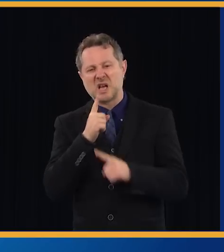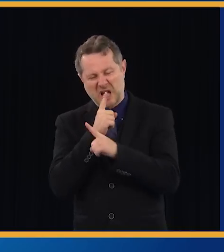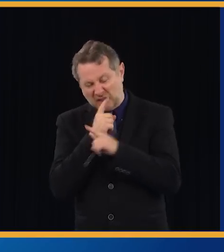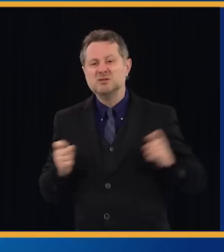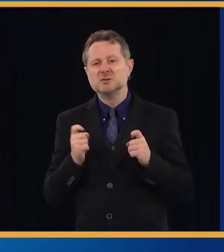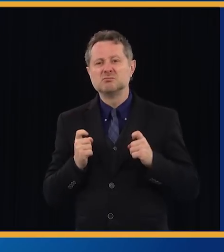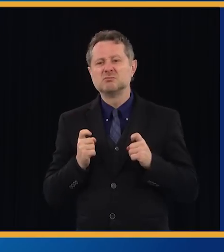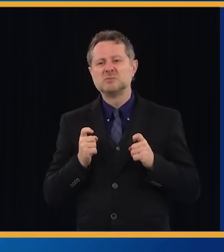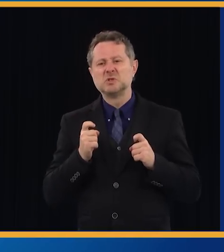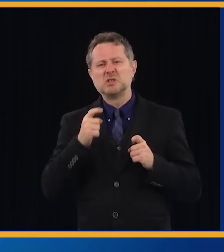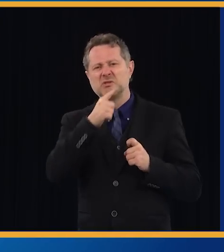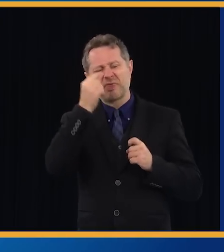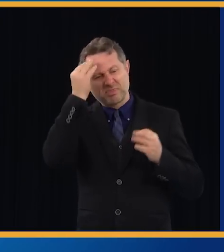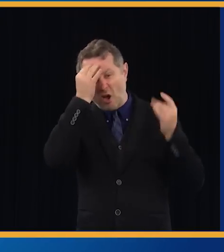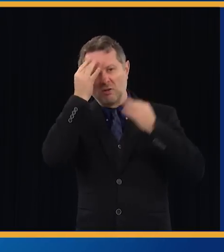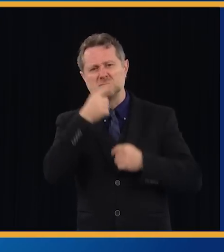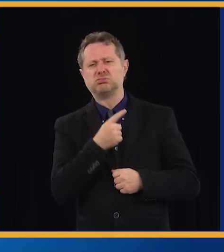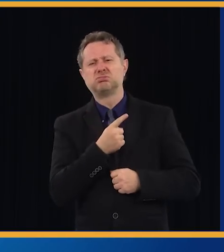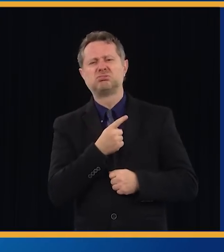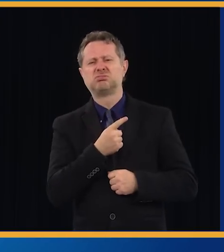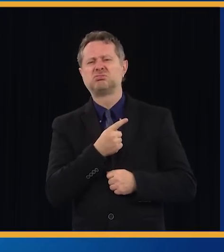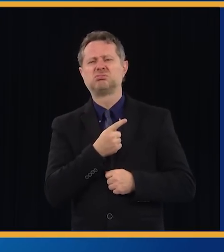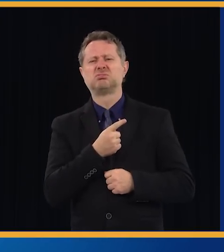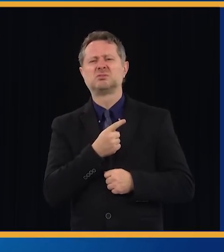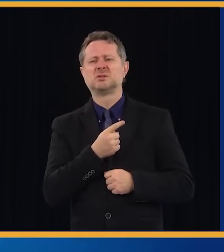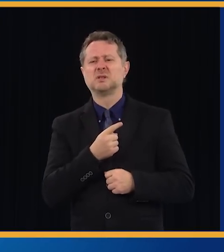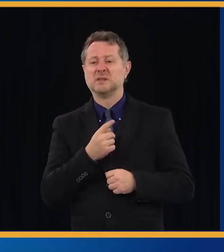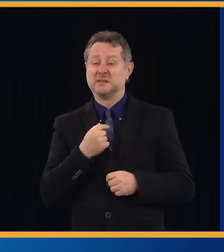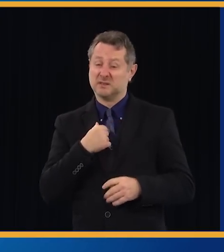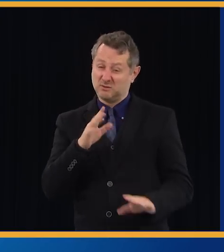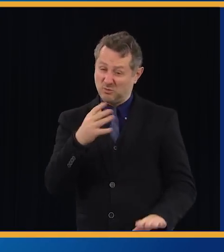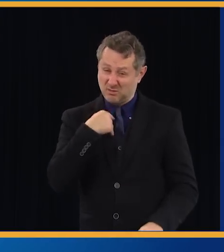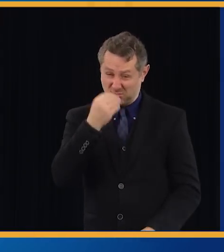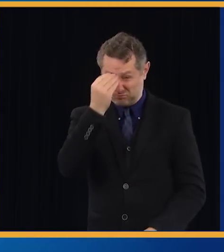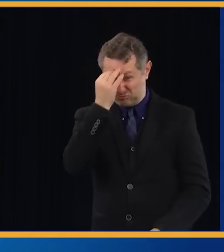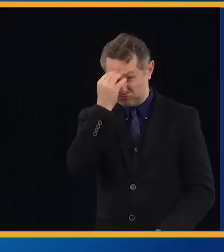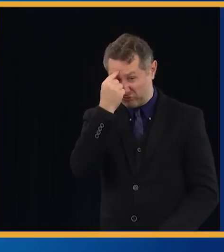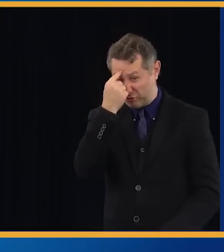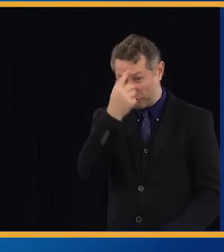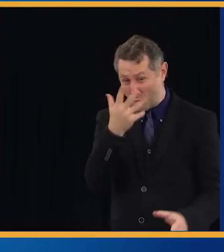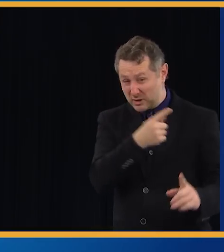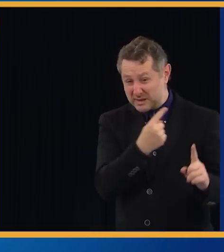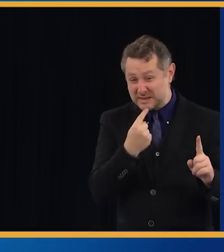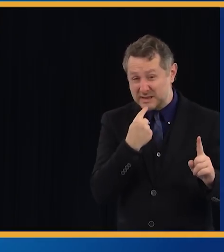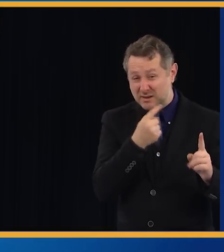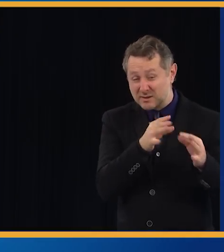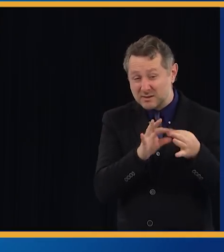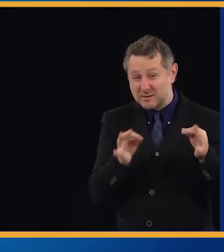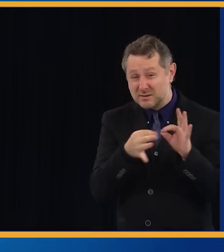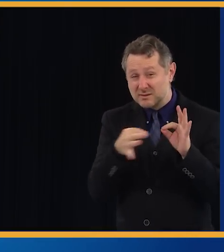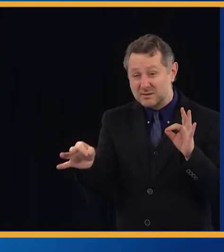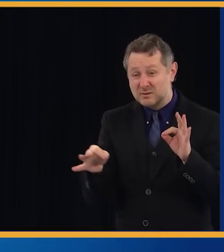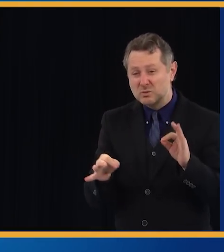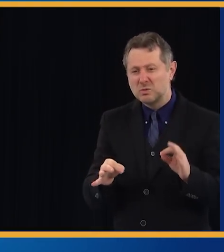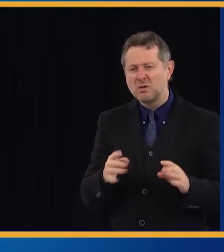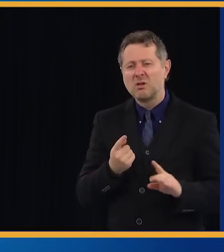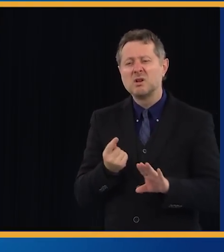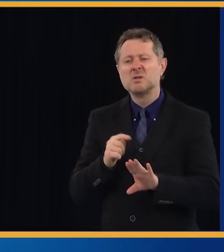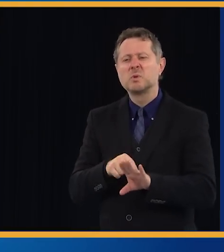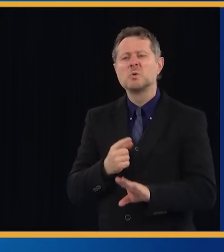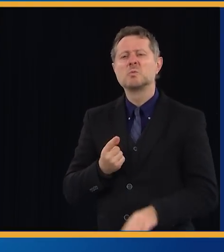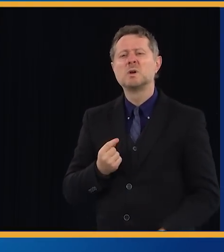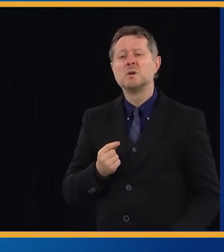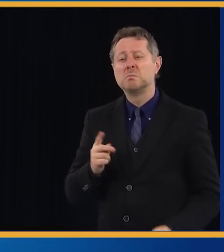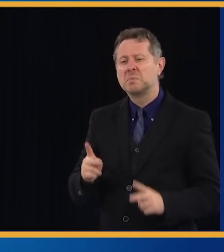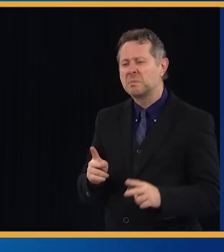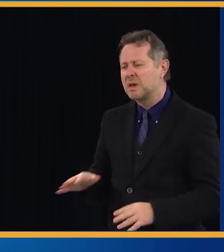just think of what he's saying. People died.